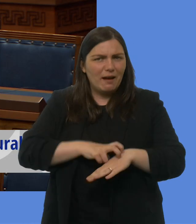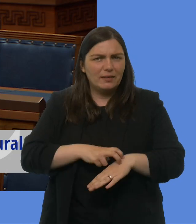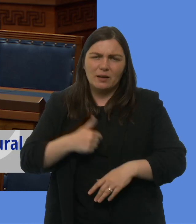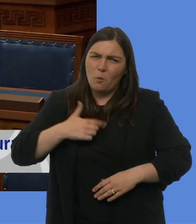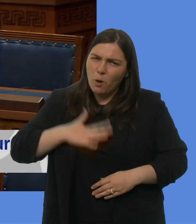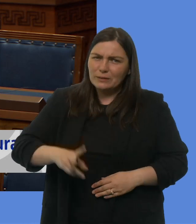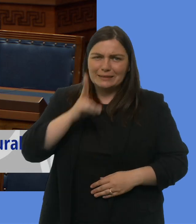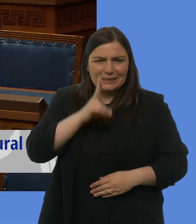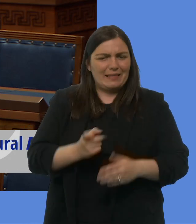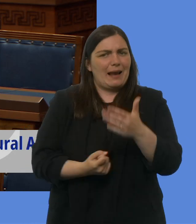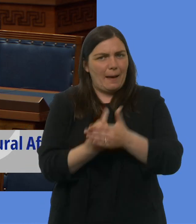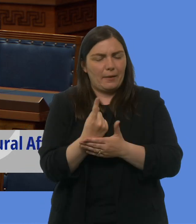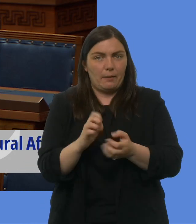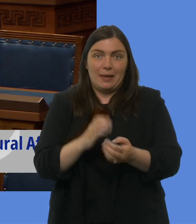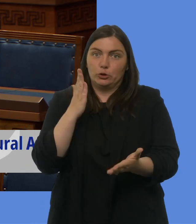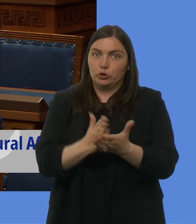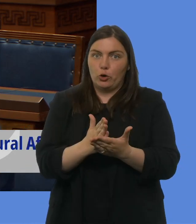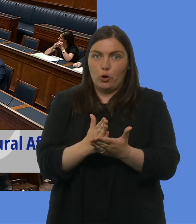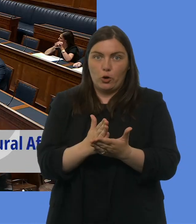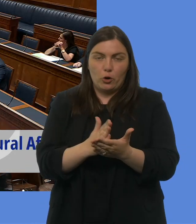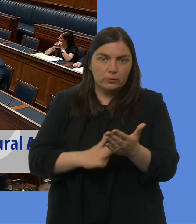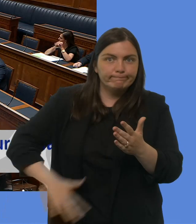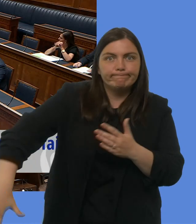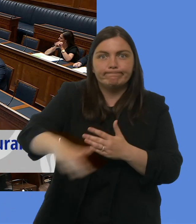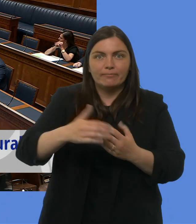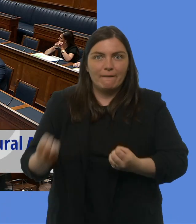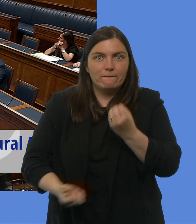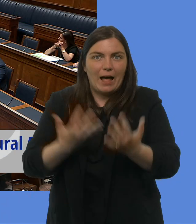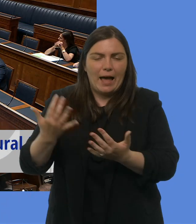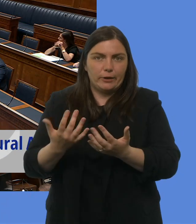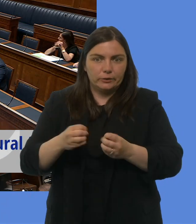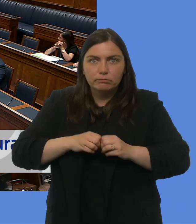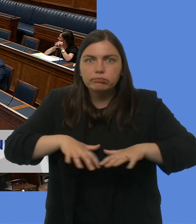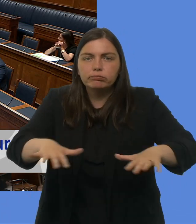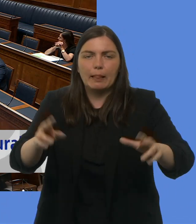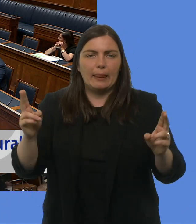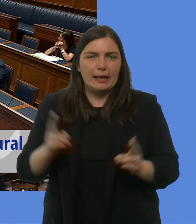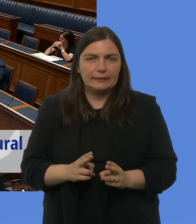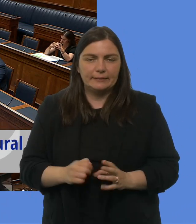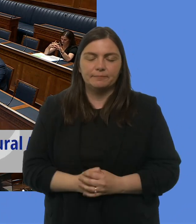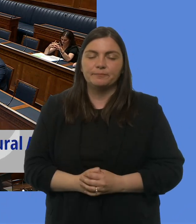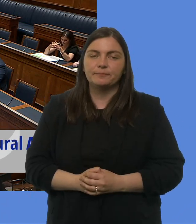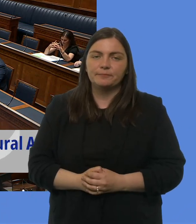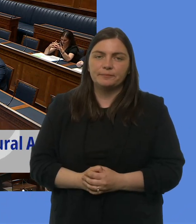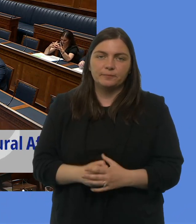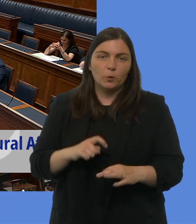environment, and let's prevent these wildfires occurring in our countryside. McDonald's. Question number 5. Minister. I'm very